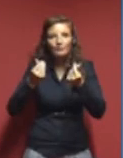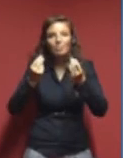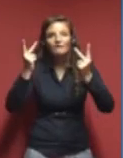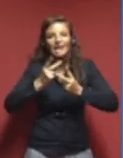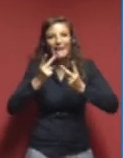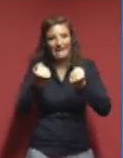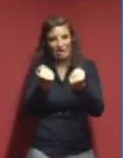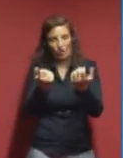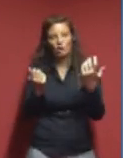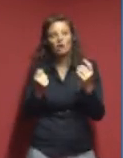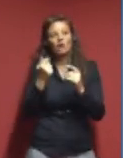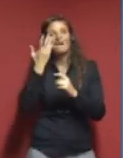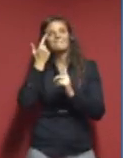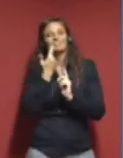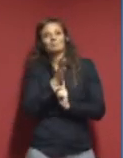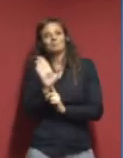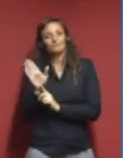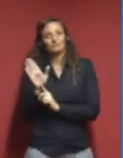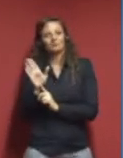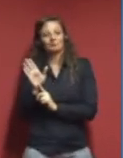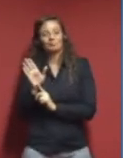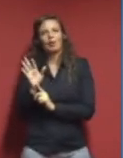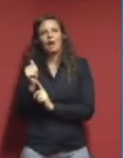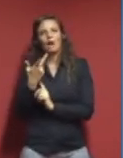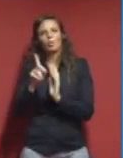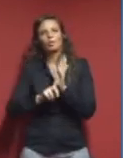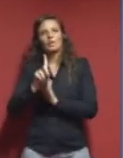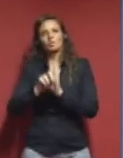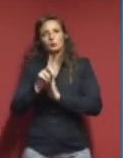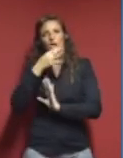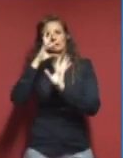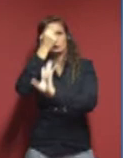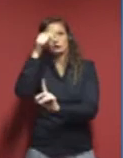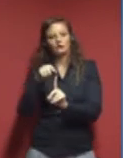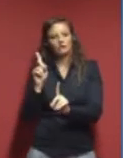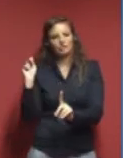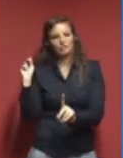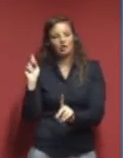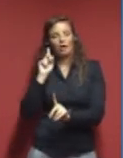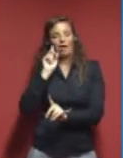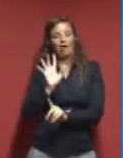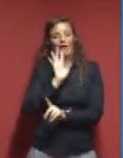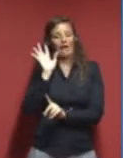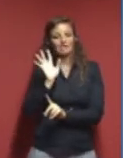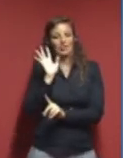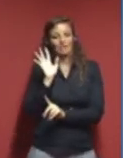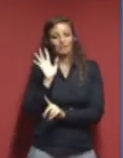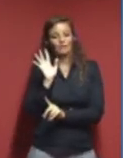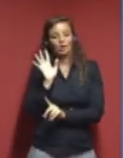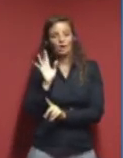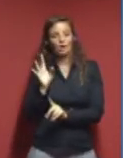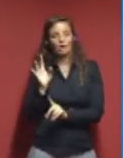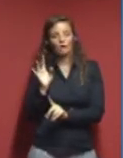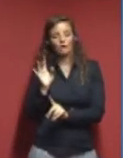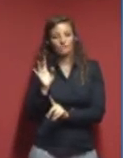of the milestones. We have significantly increased the number of cutout Lasersaur, like dinosaurs.